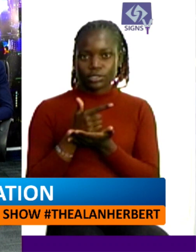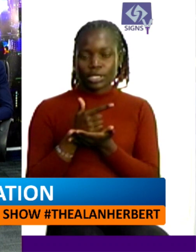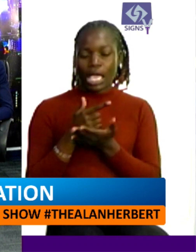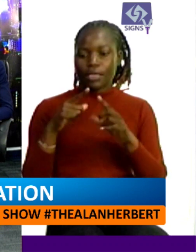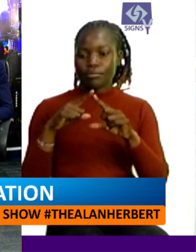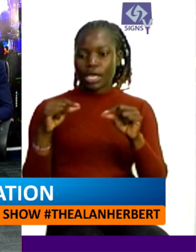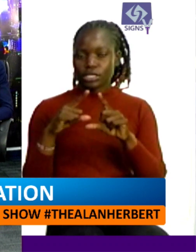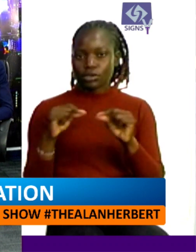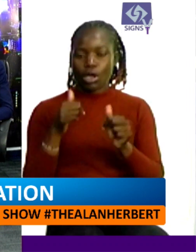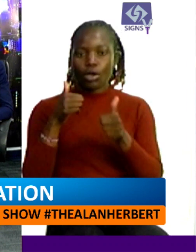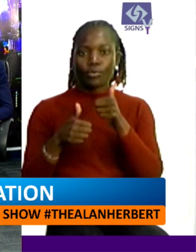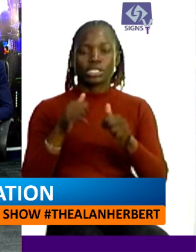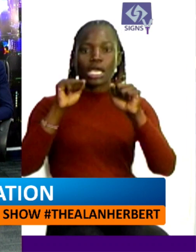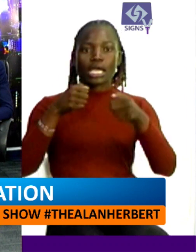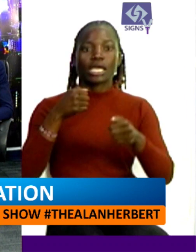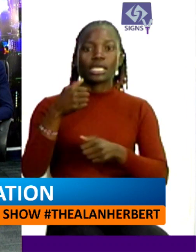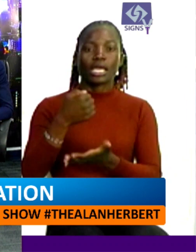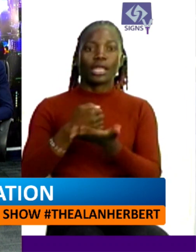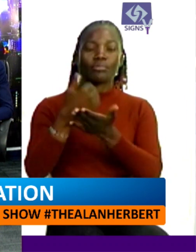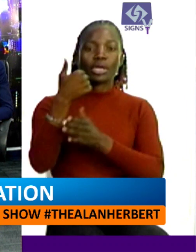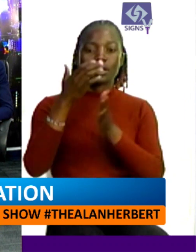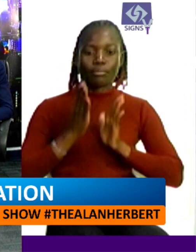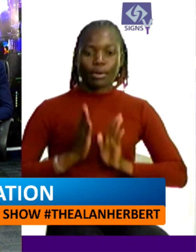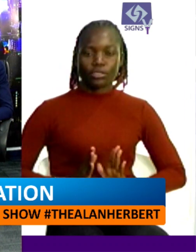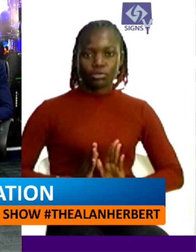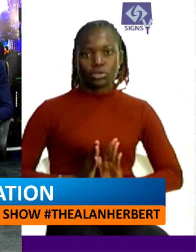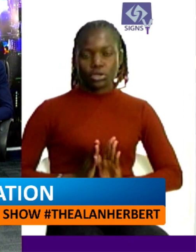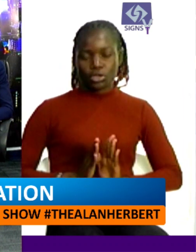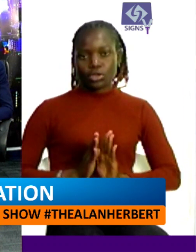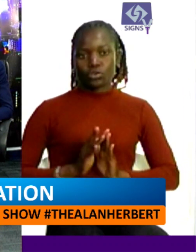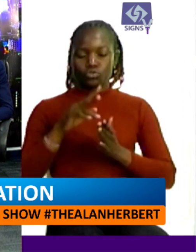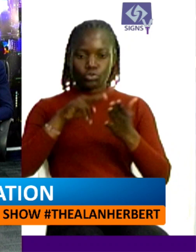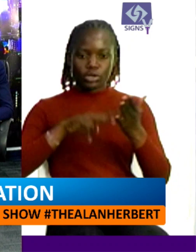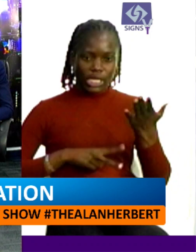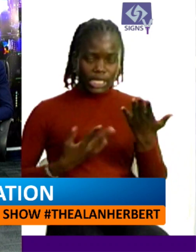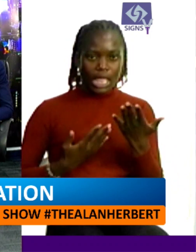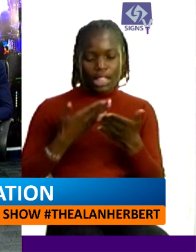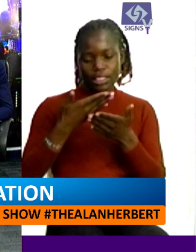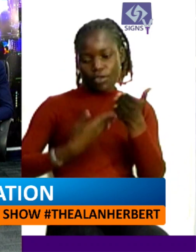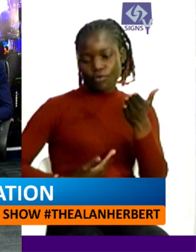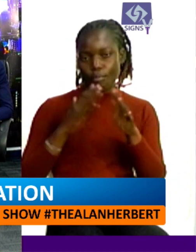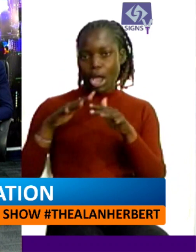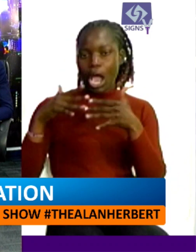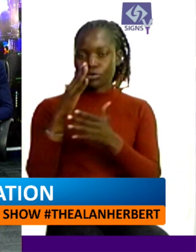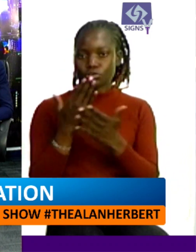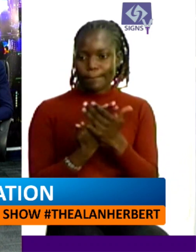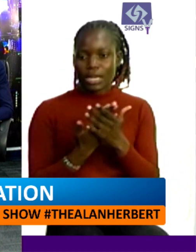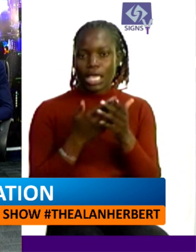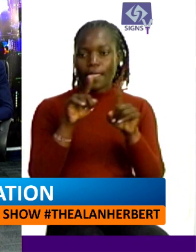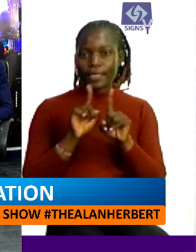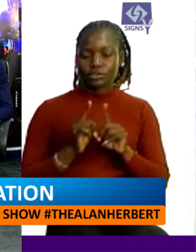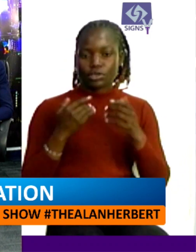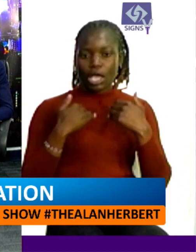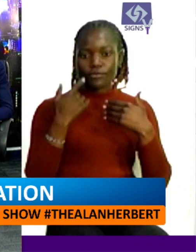that that can assist any prospective applicants to go through the application form and how to apply on. And also we have